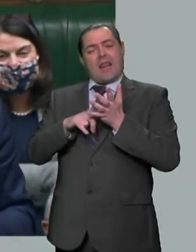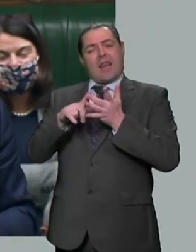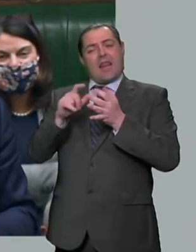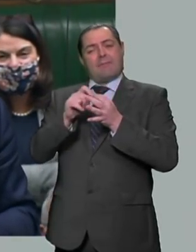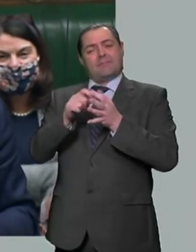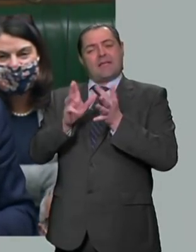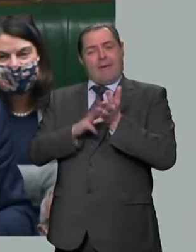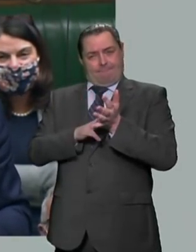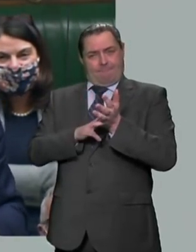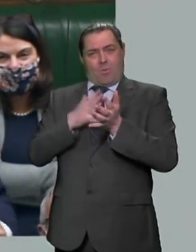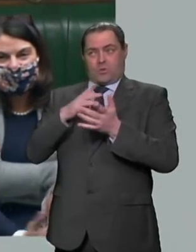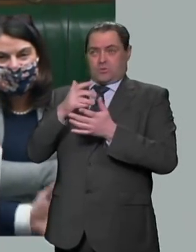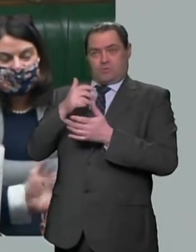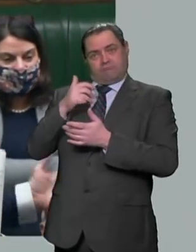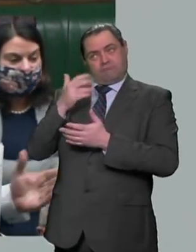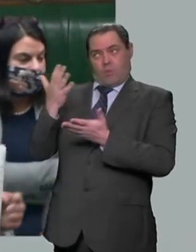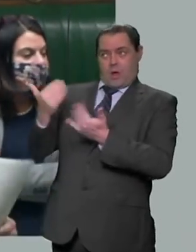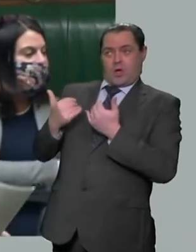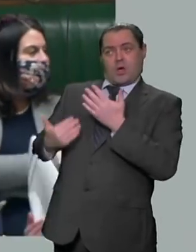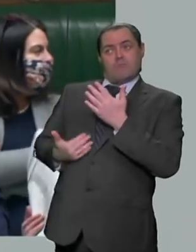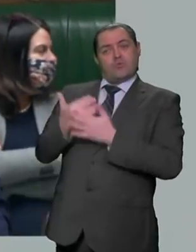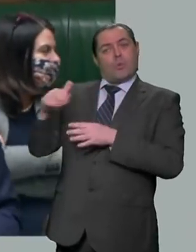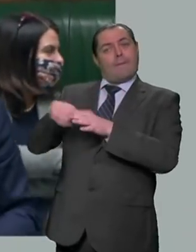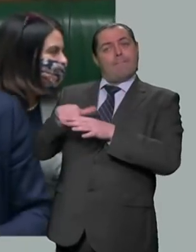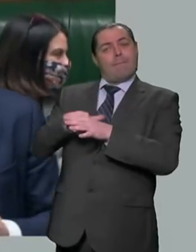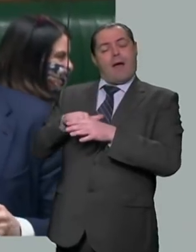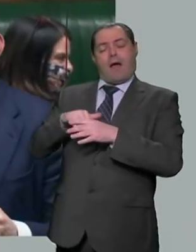in welcoming the new member for North Shropshire.